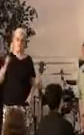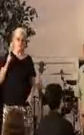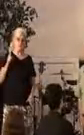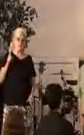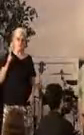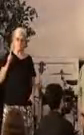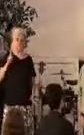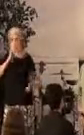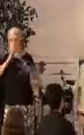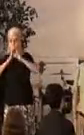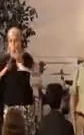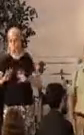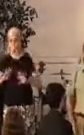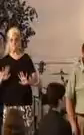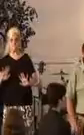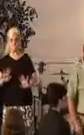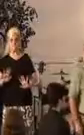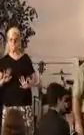silence.